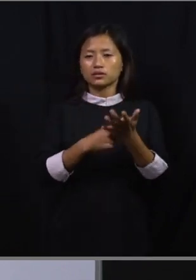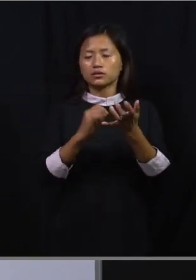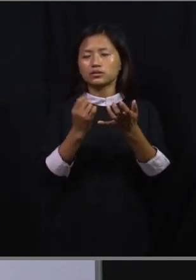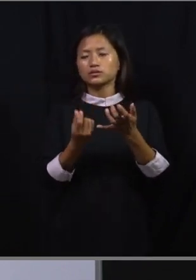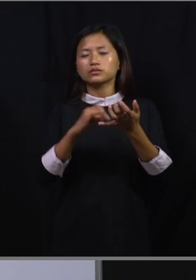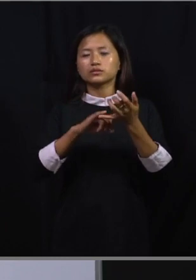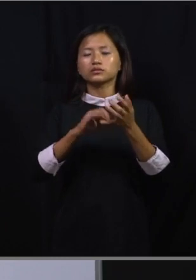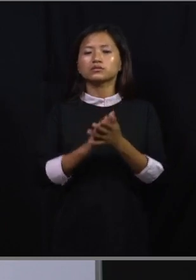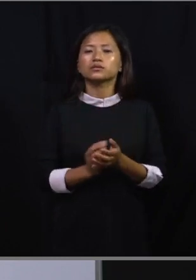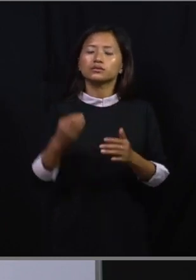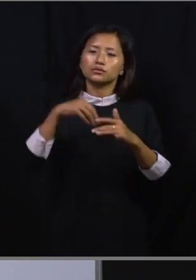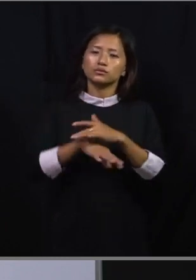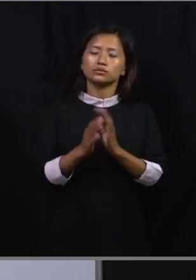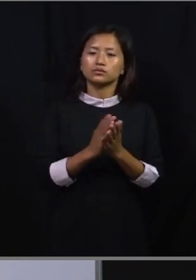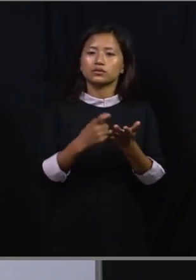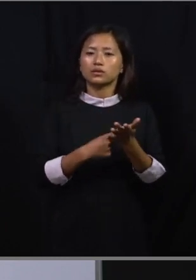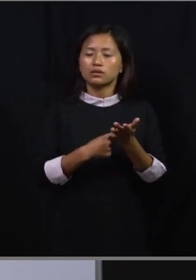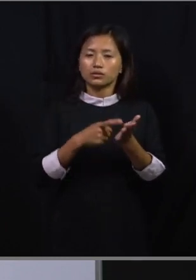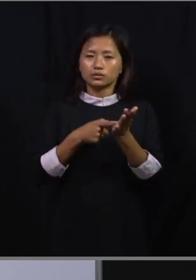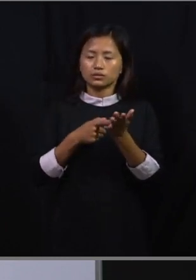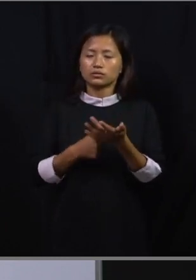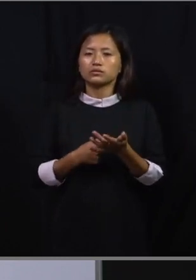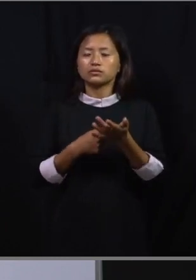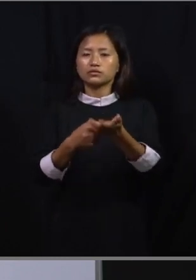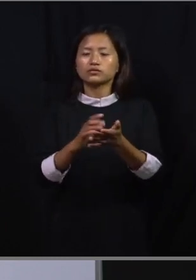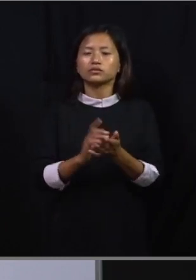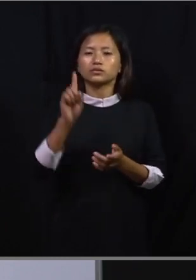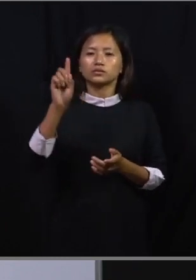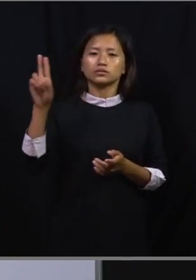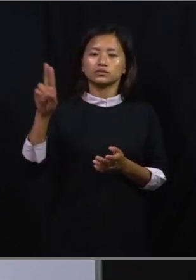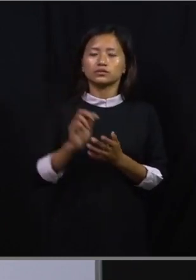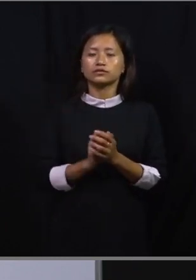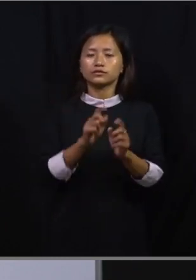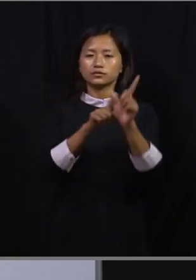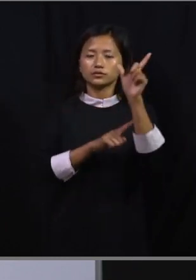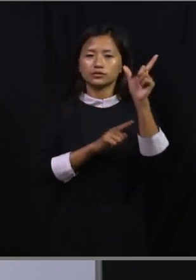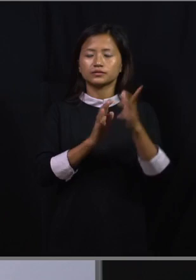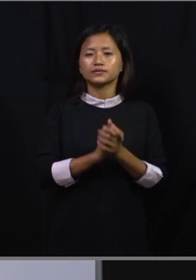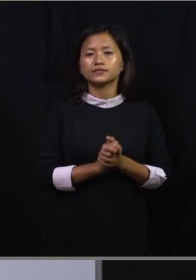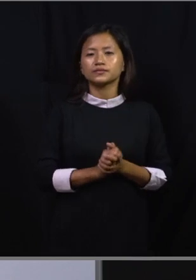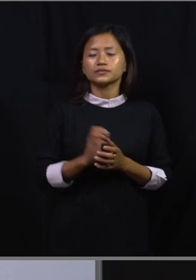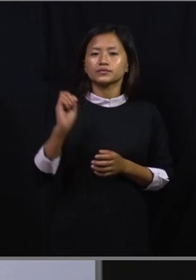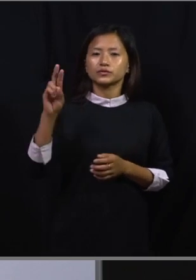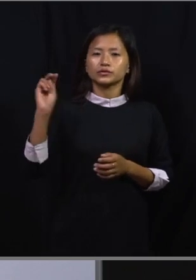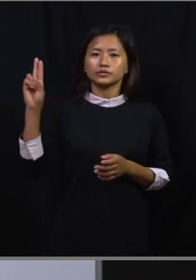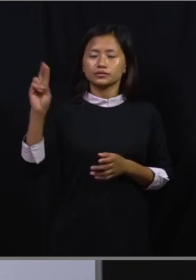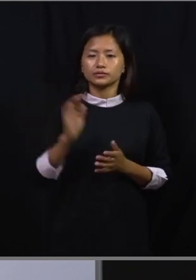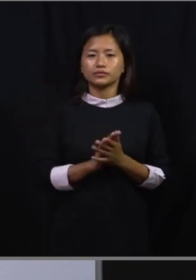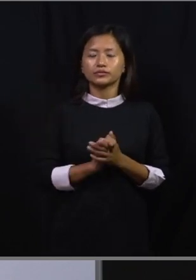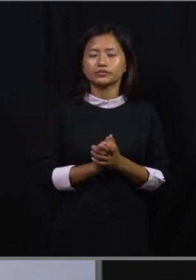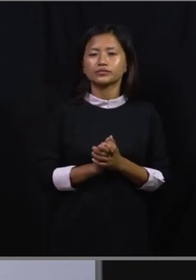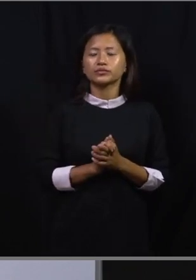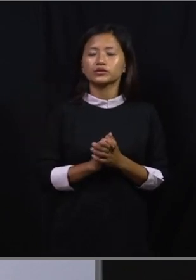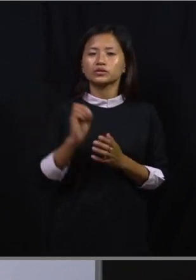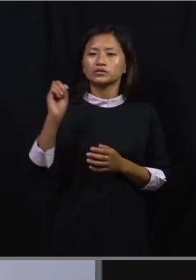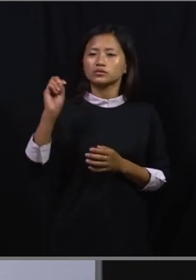allowed Vladimir Putin to rule for another 12 years. Okay, this year, that is 2020, his term is